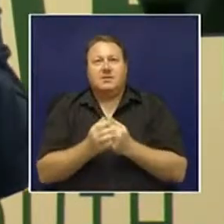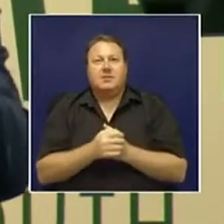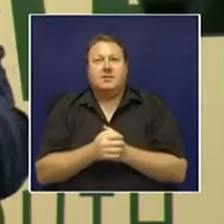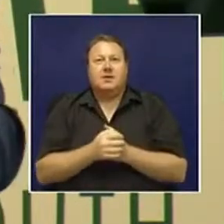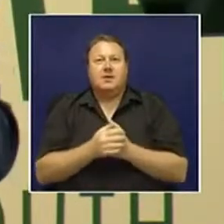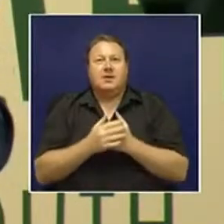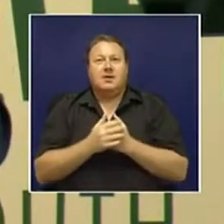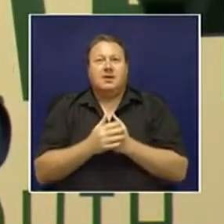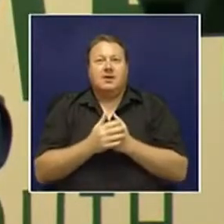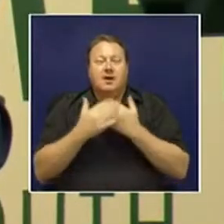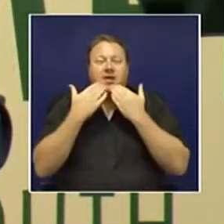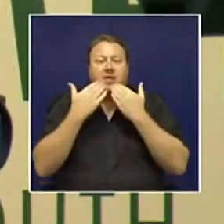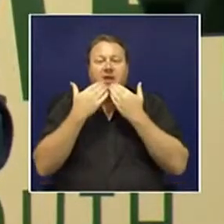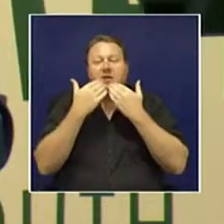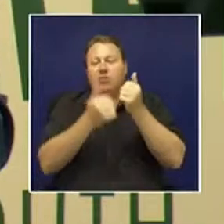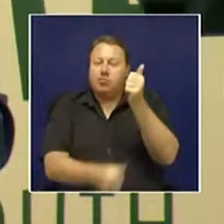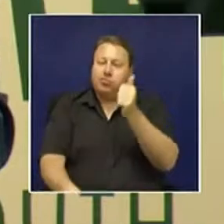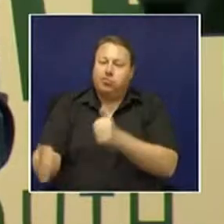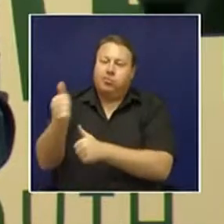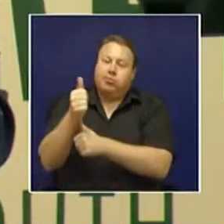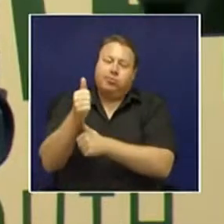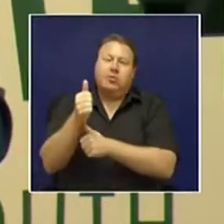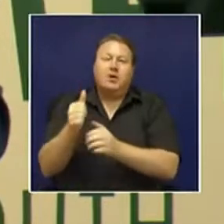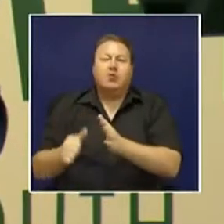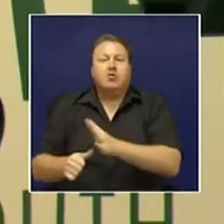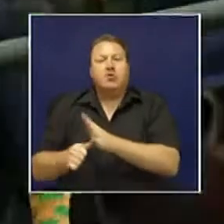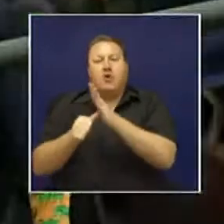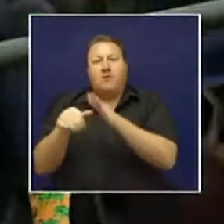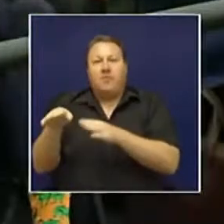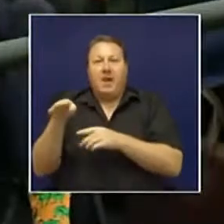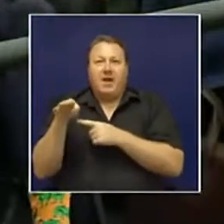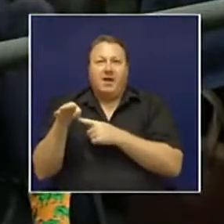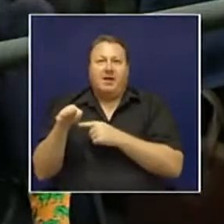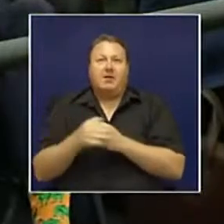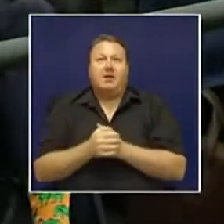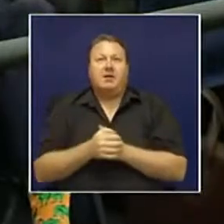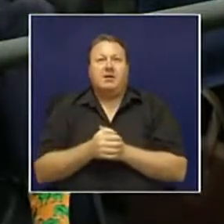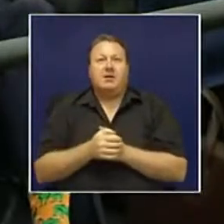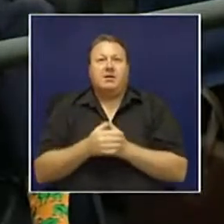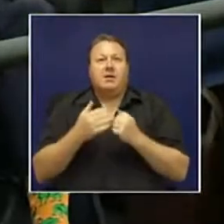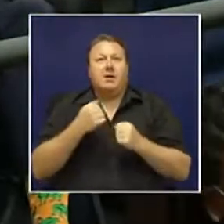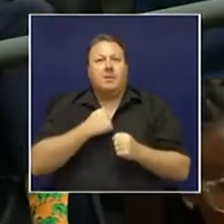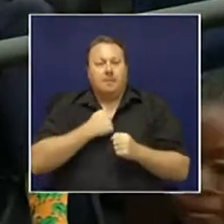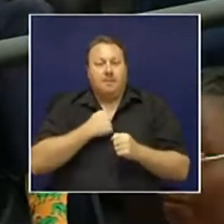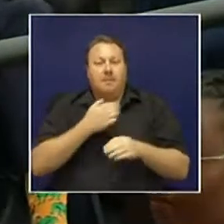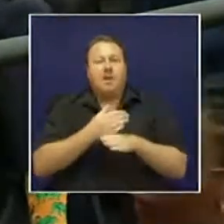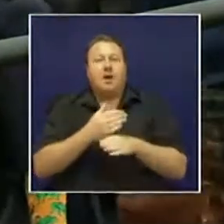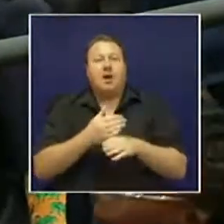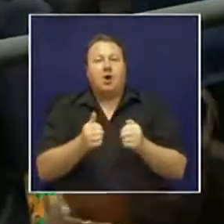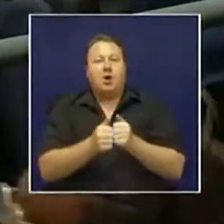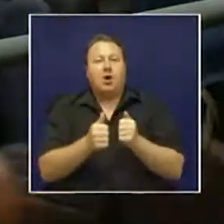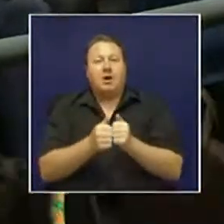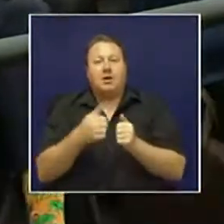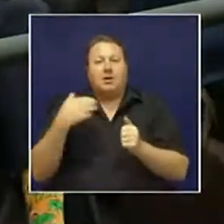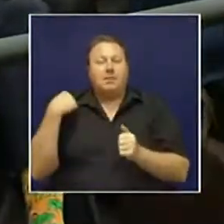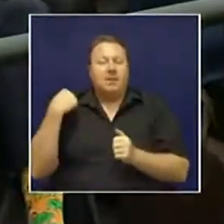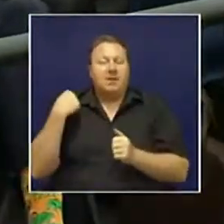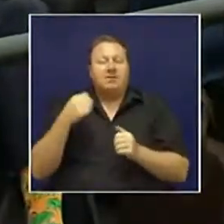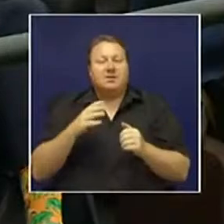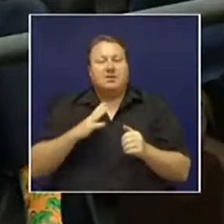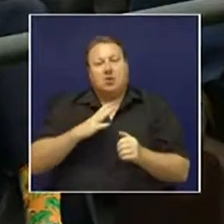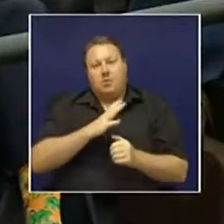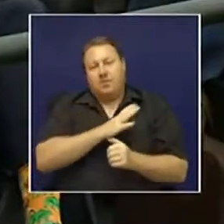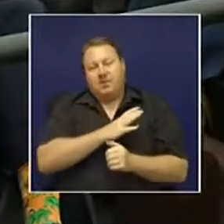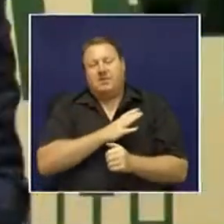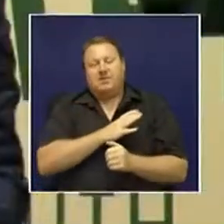governor of the South African Reserve Bank. Let me thank my colleagues in the Ministers' Committee on the Budget and the